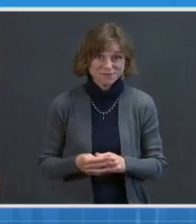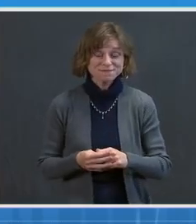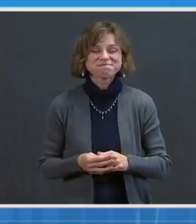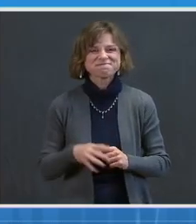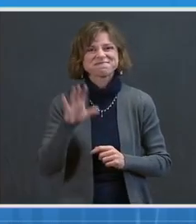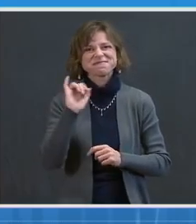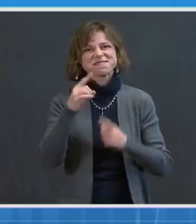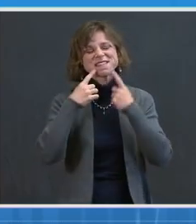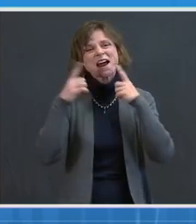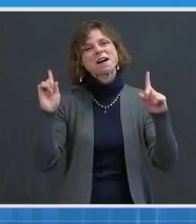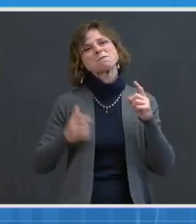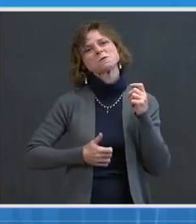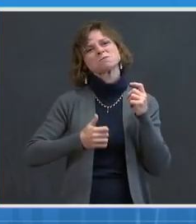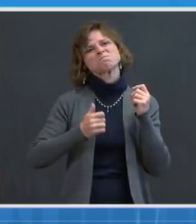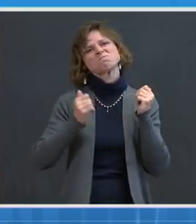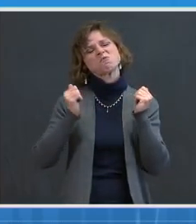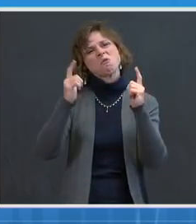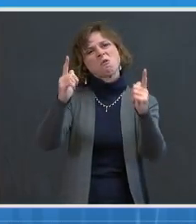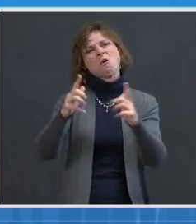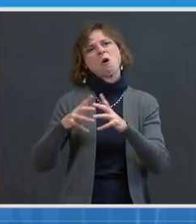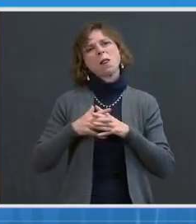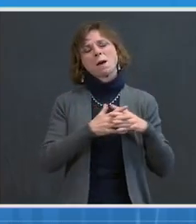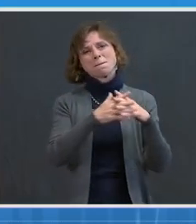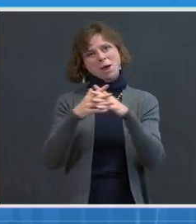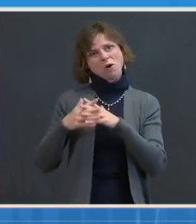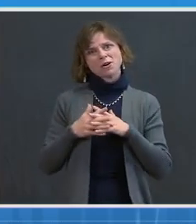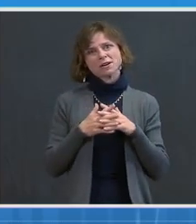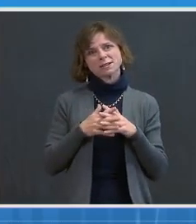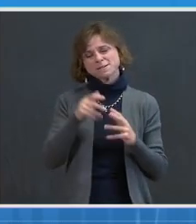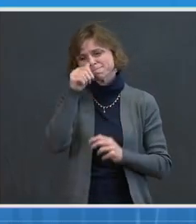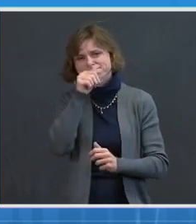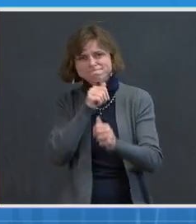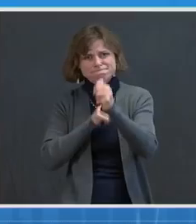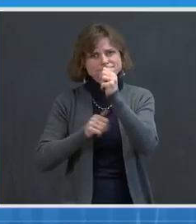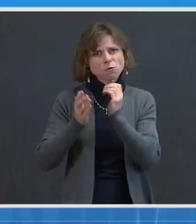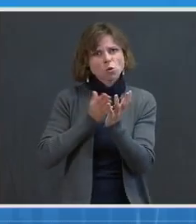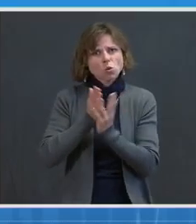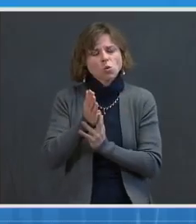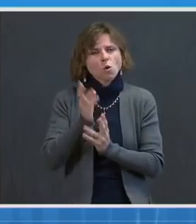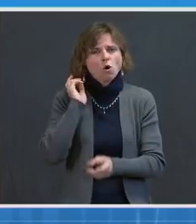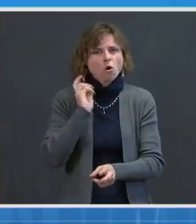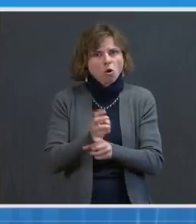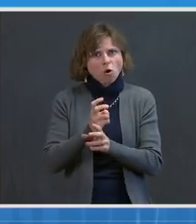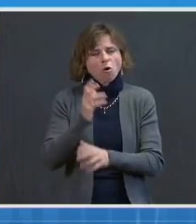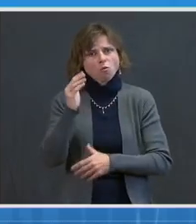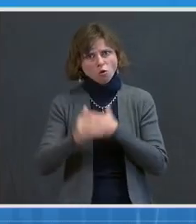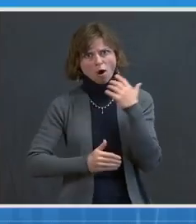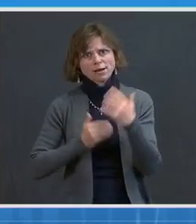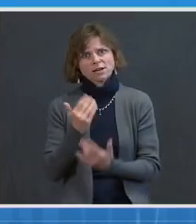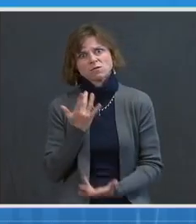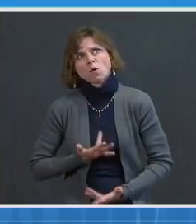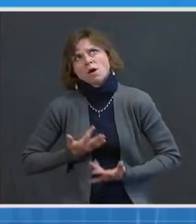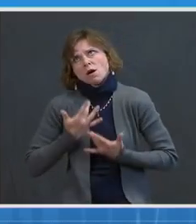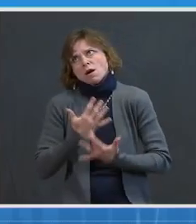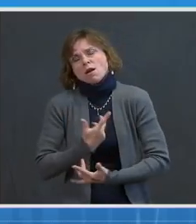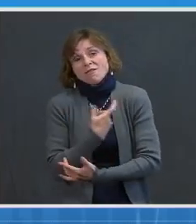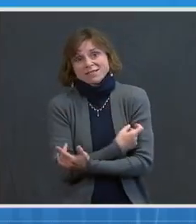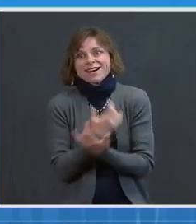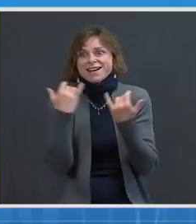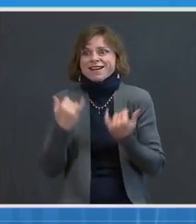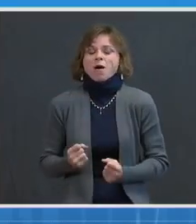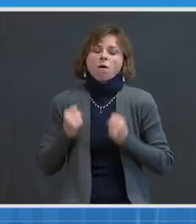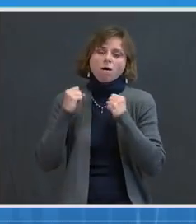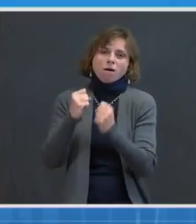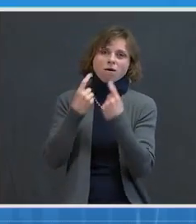accomplishment every American going through the difficult process of waiting for the vaccine can take pride in. And as more people